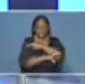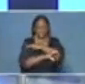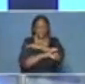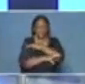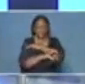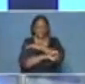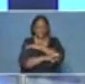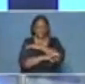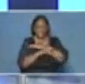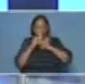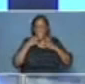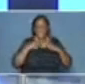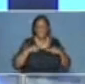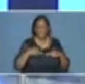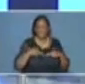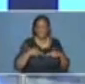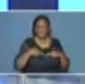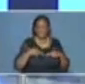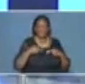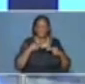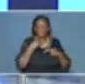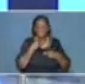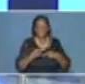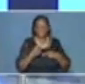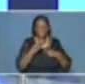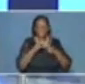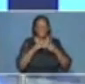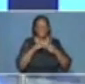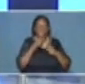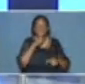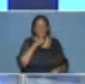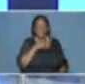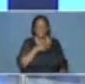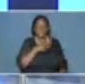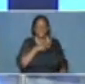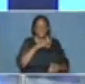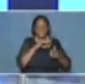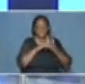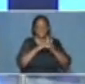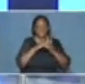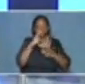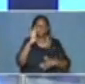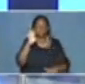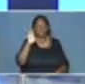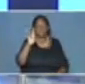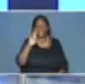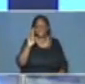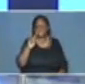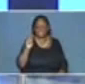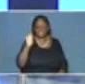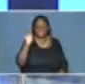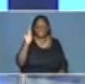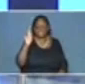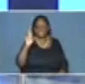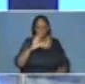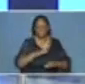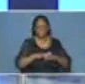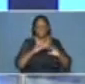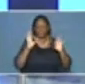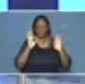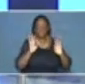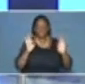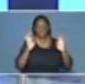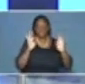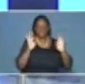and the Ministry of Health for their efforts during a special luncheon at Super Club's Breezers on Friday. But as Altavi's Munning tells us,